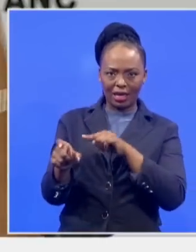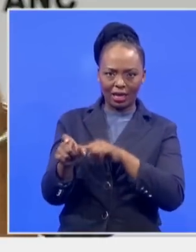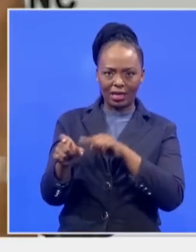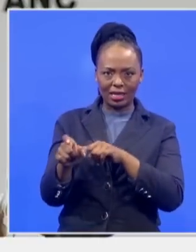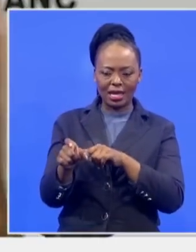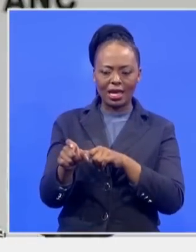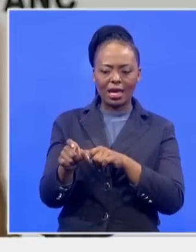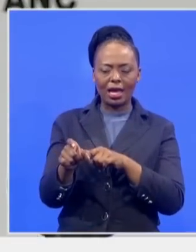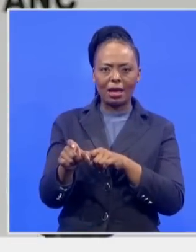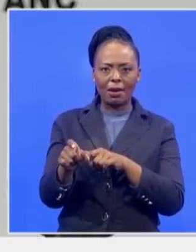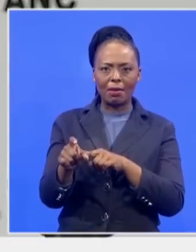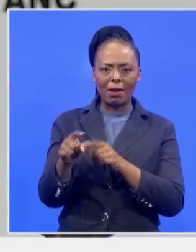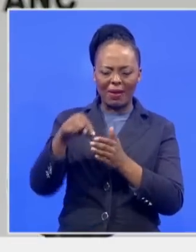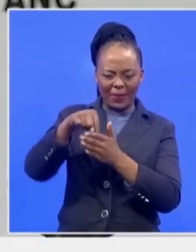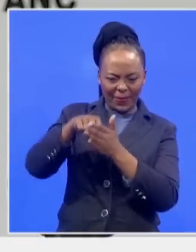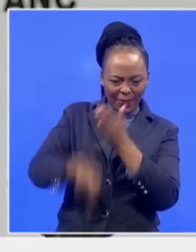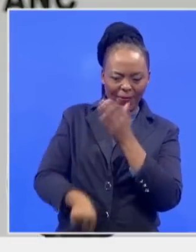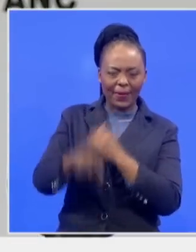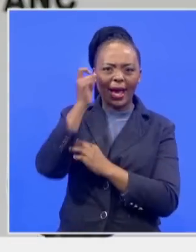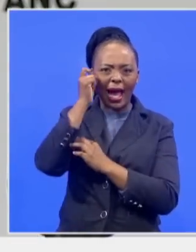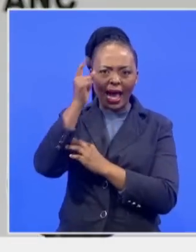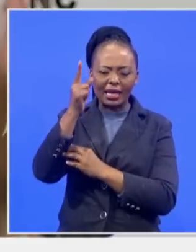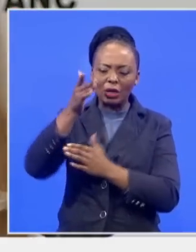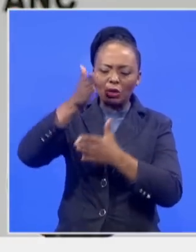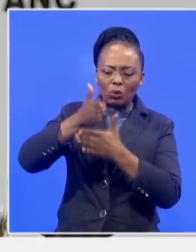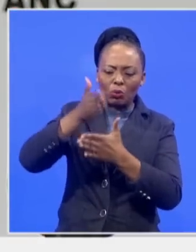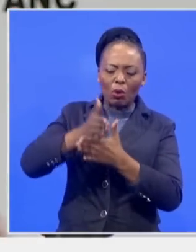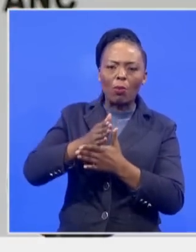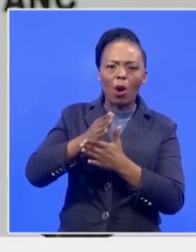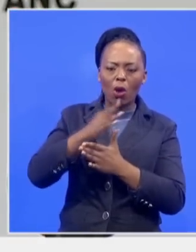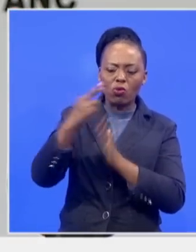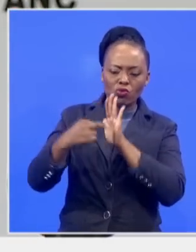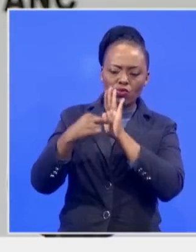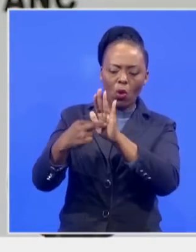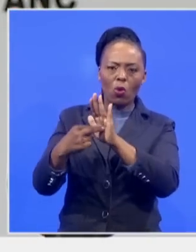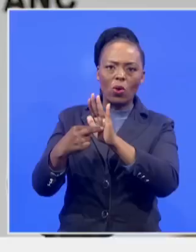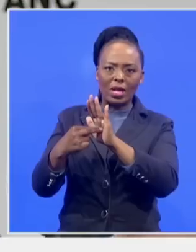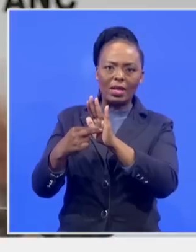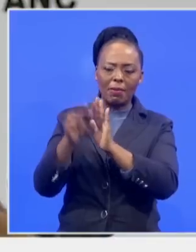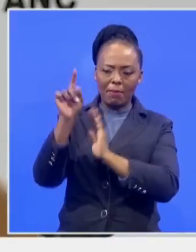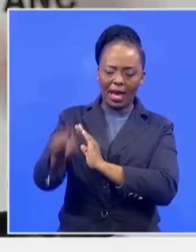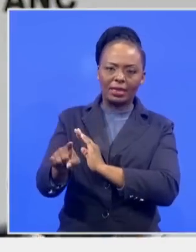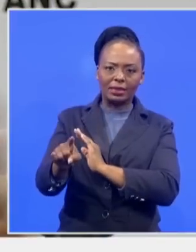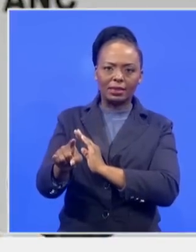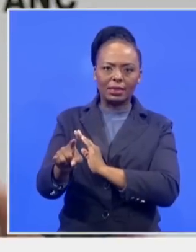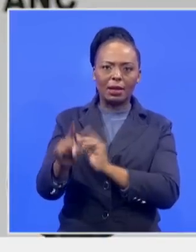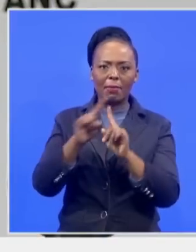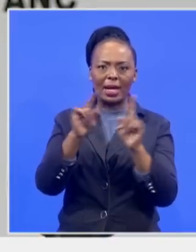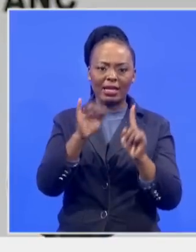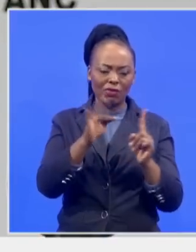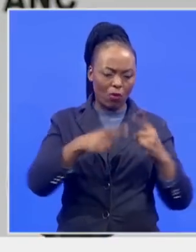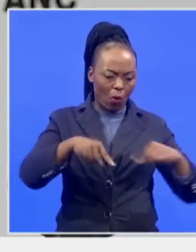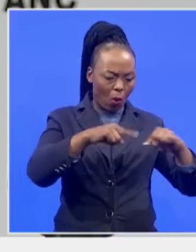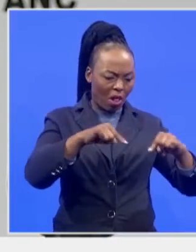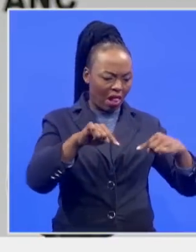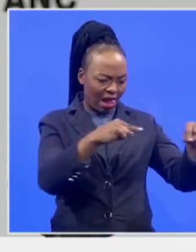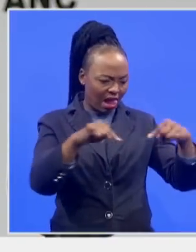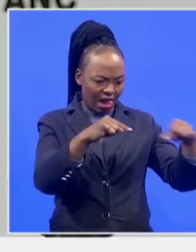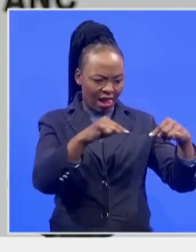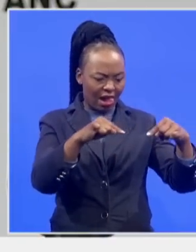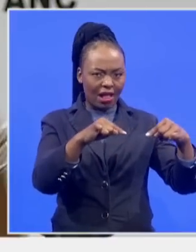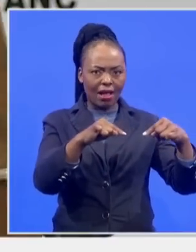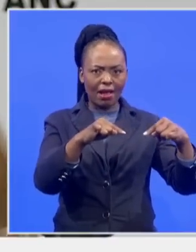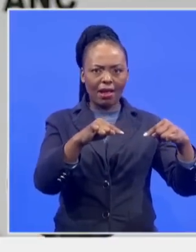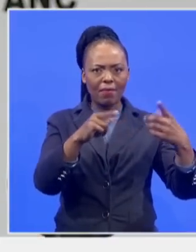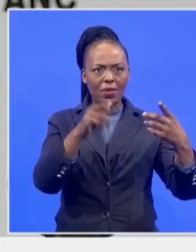a sense of duty and marshal them to line. But if they all fight like there is no